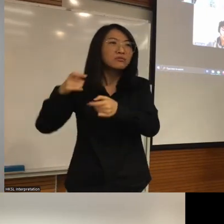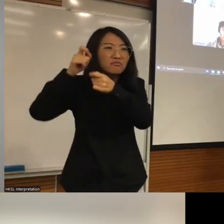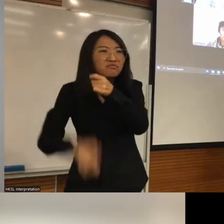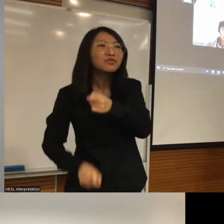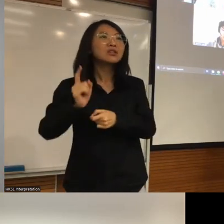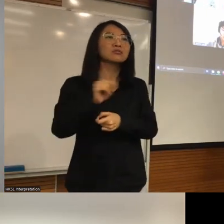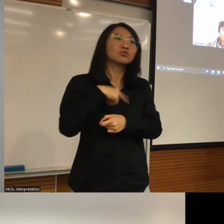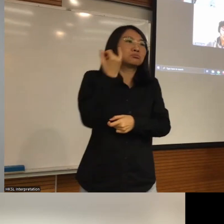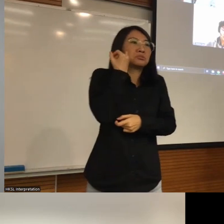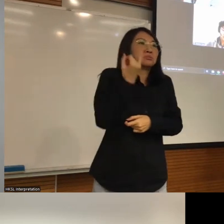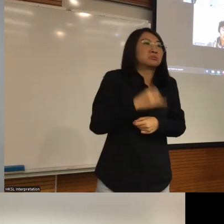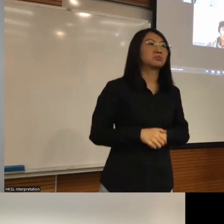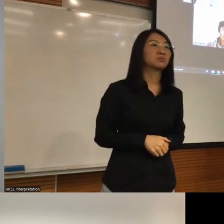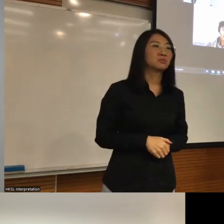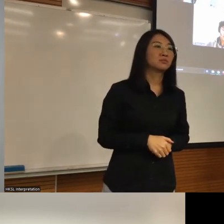anyway.